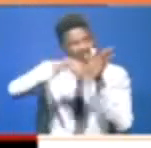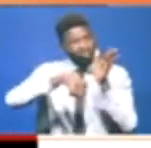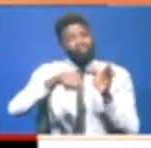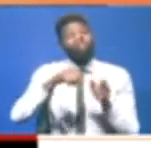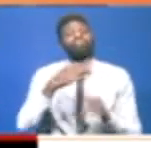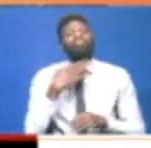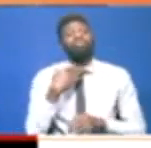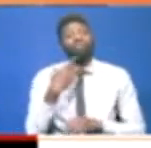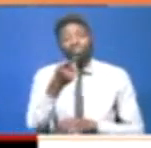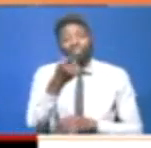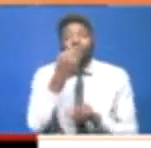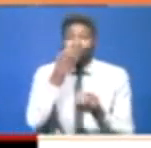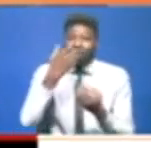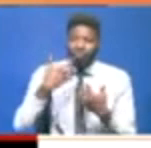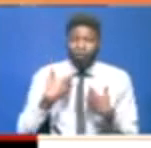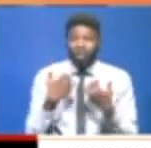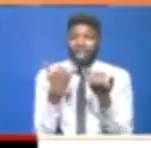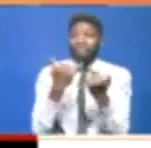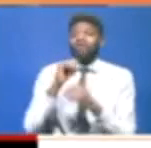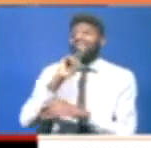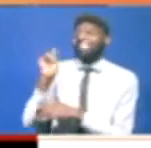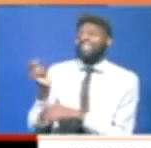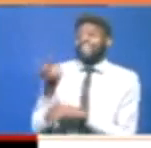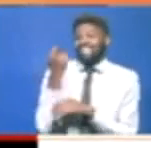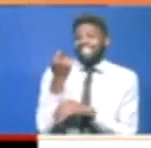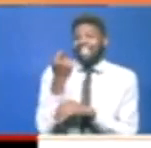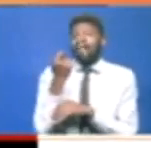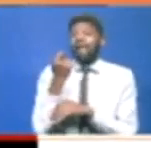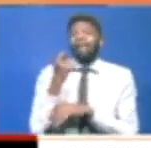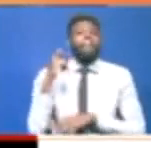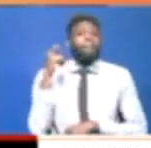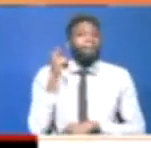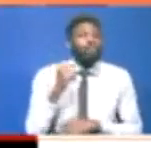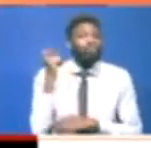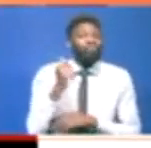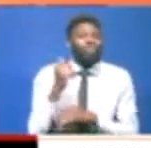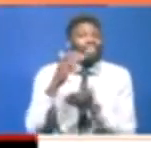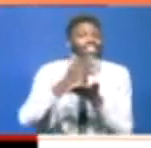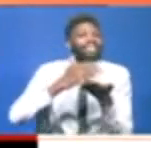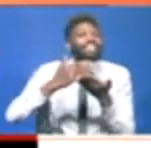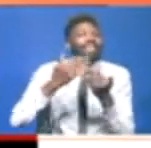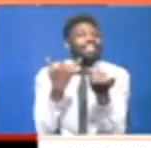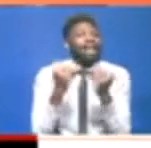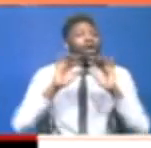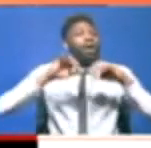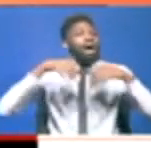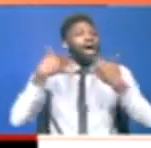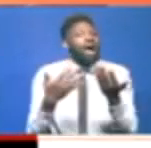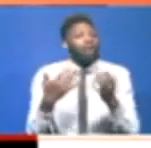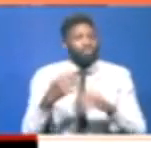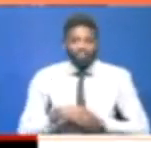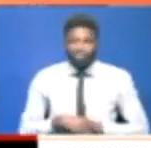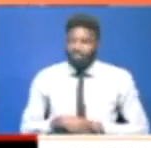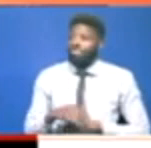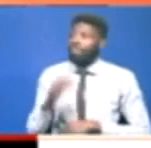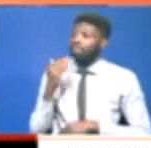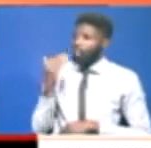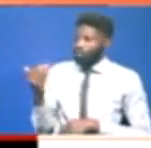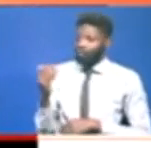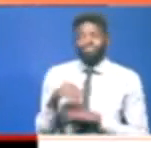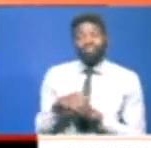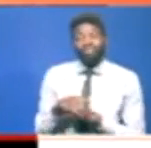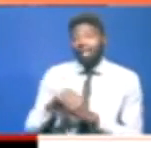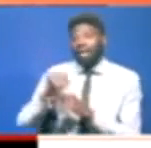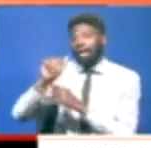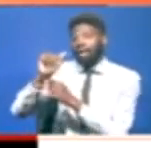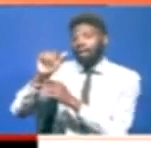is the shape of the Kenya as a pension industry as we stand? Thank you very much. In terms of the assets value,